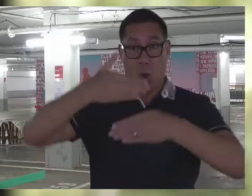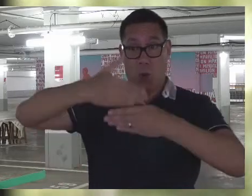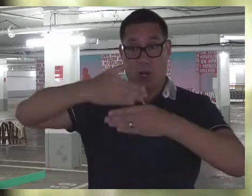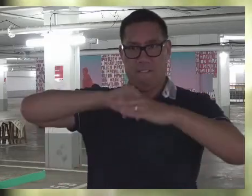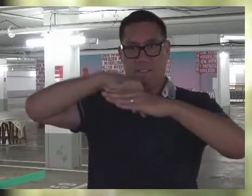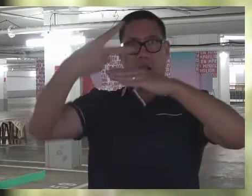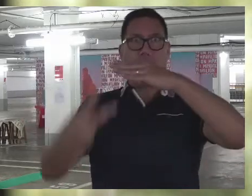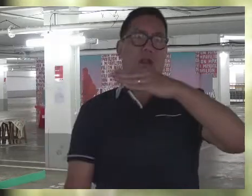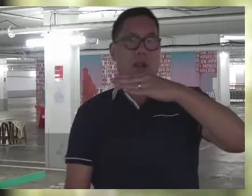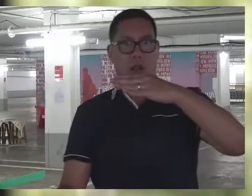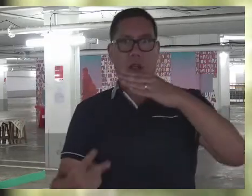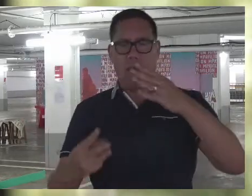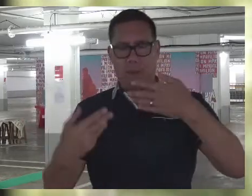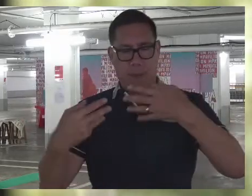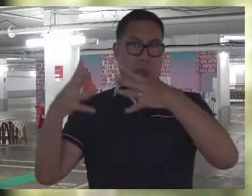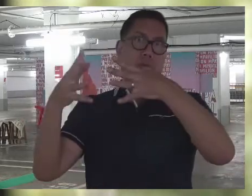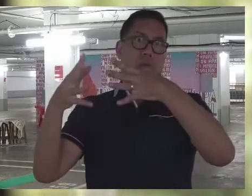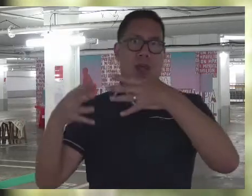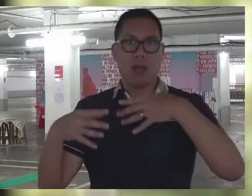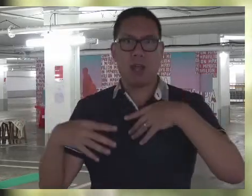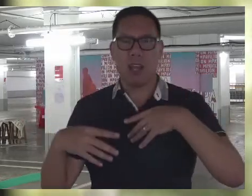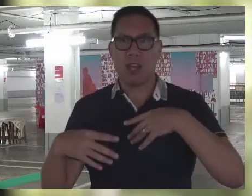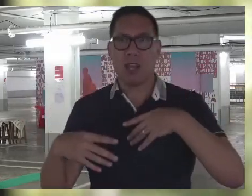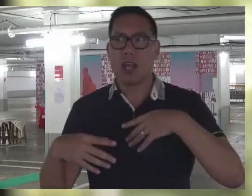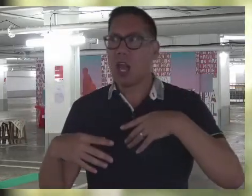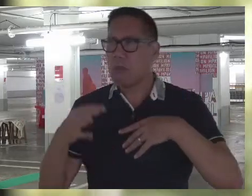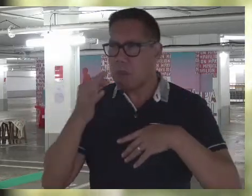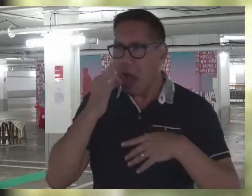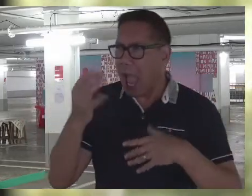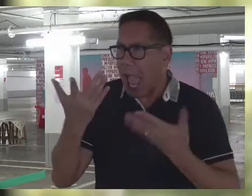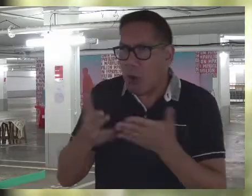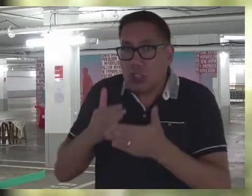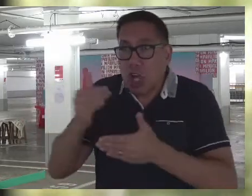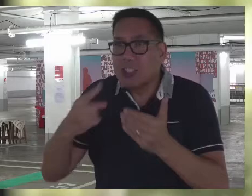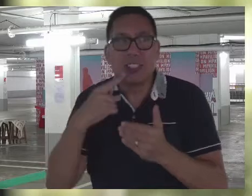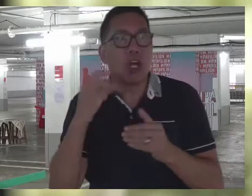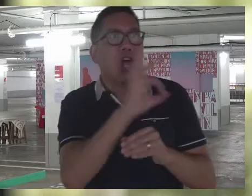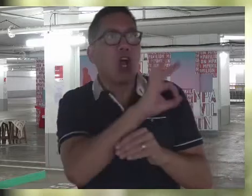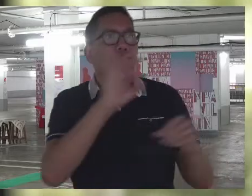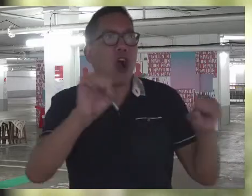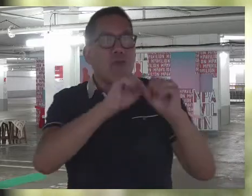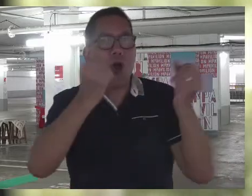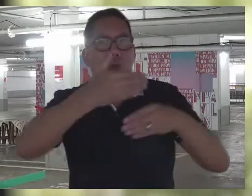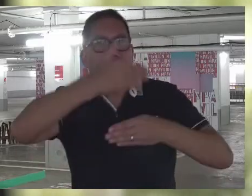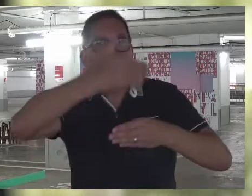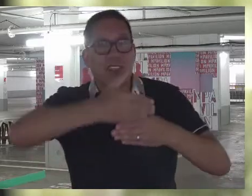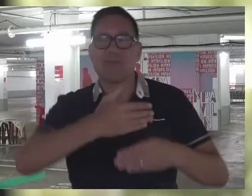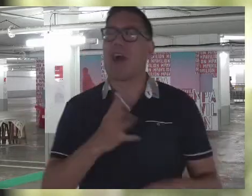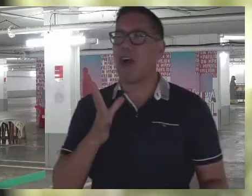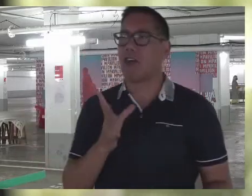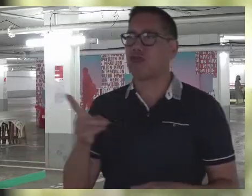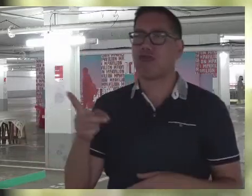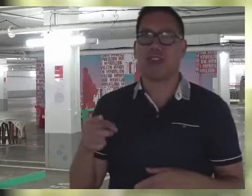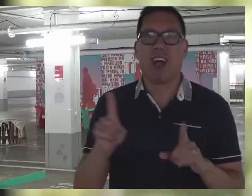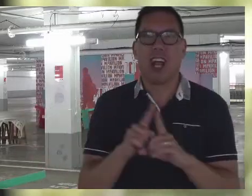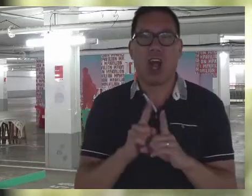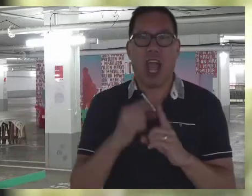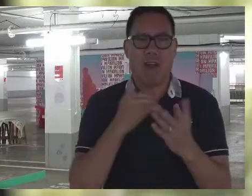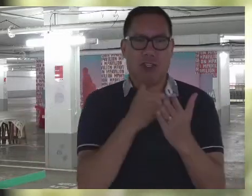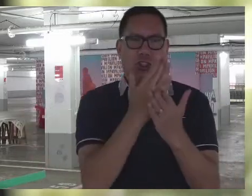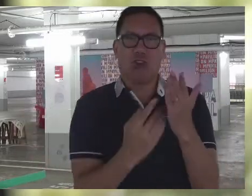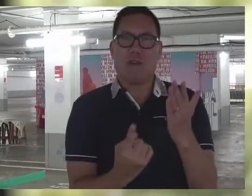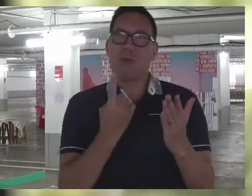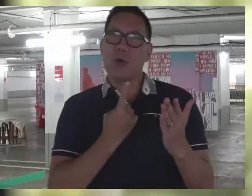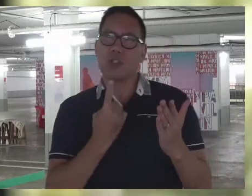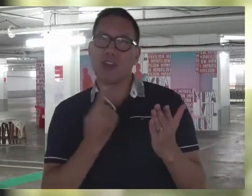me, and I said, how did you go? And she said, no broken windows, but it has this beautiful narrative, even though it's like a personal incident in relation